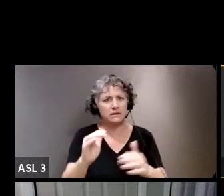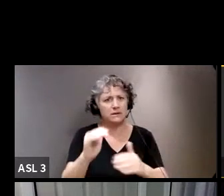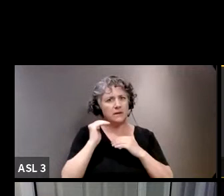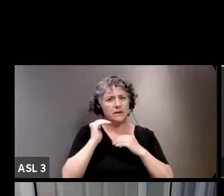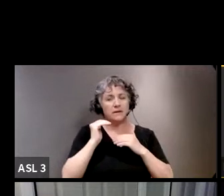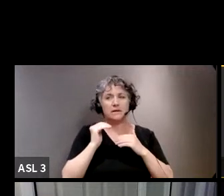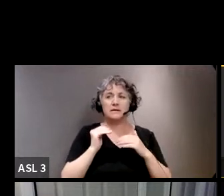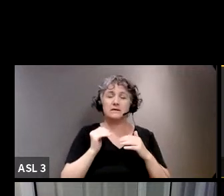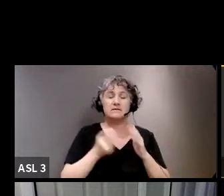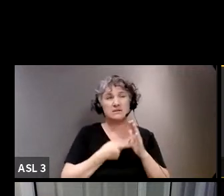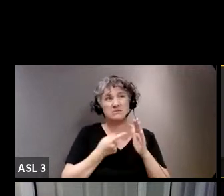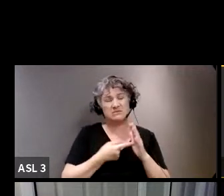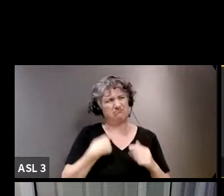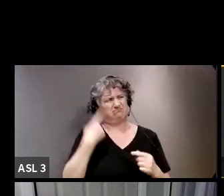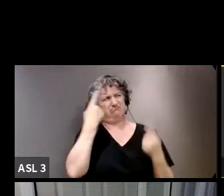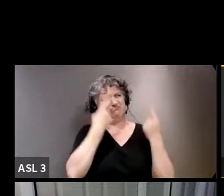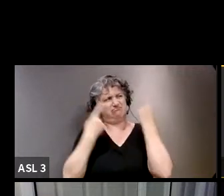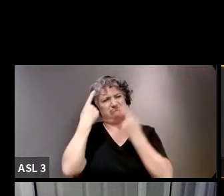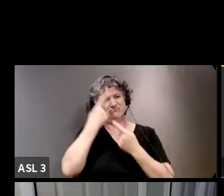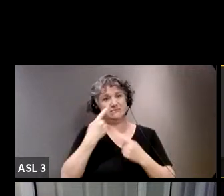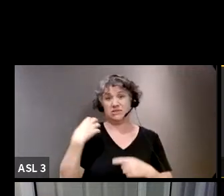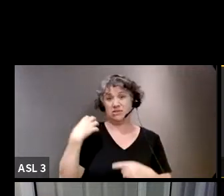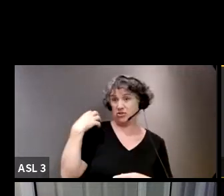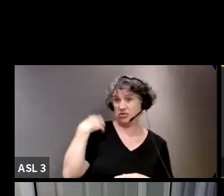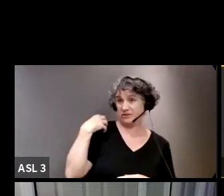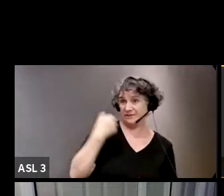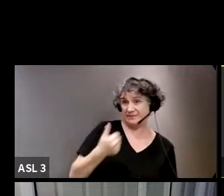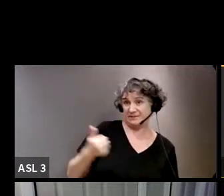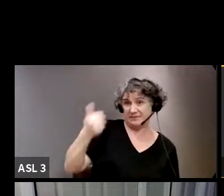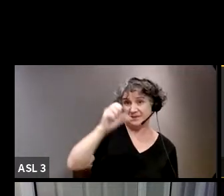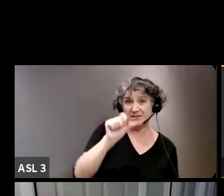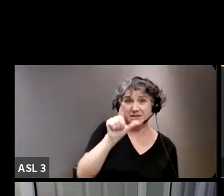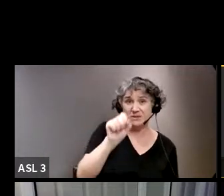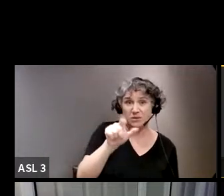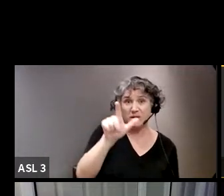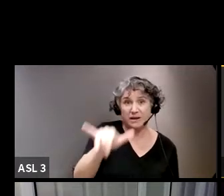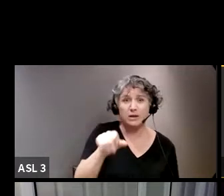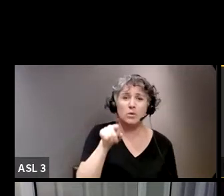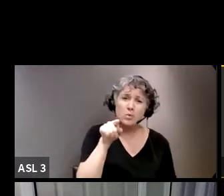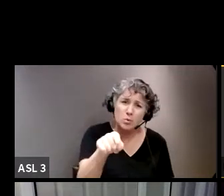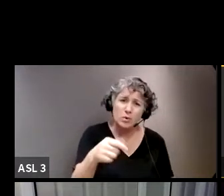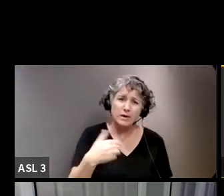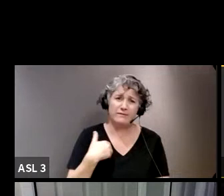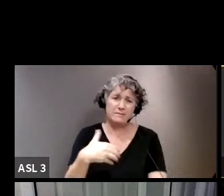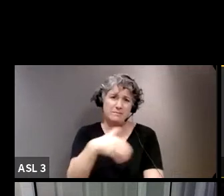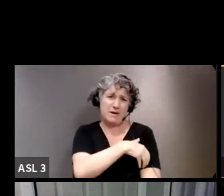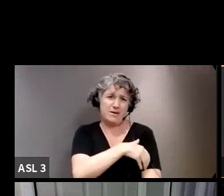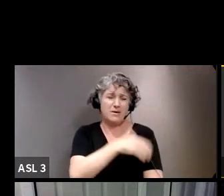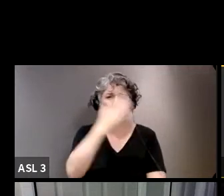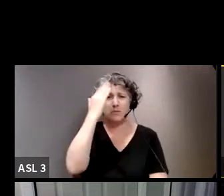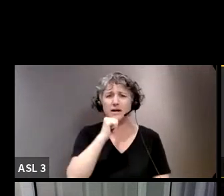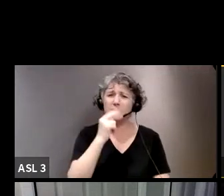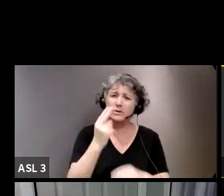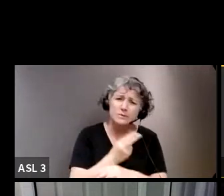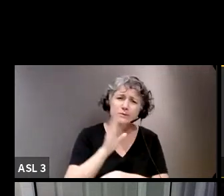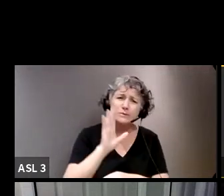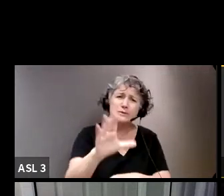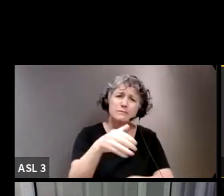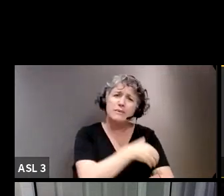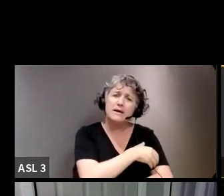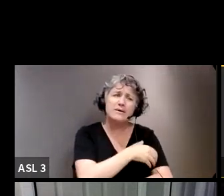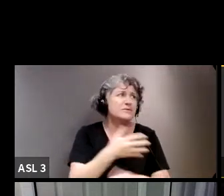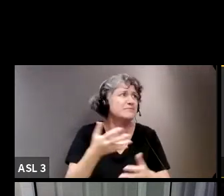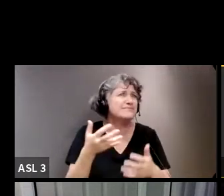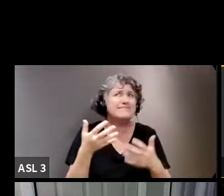sometimes wonder um chief slowly you are in a position of power why are you not using that power to